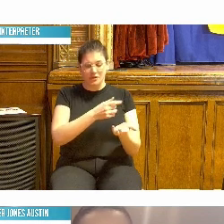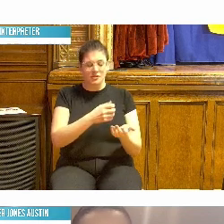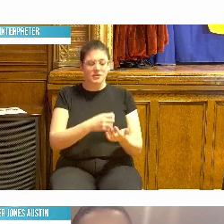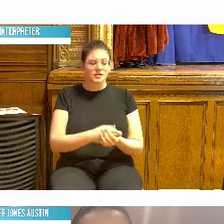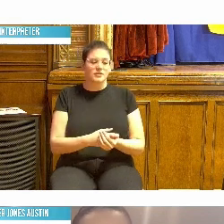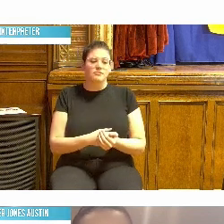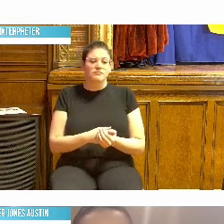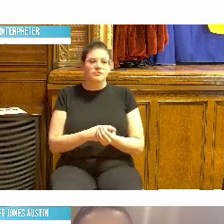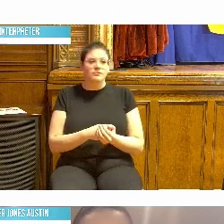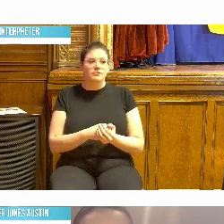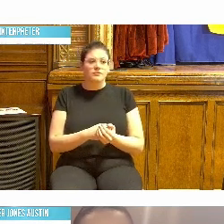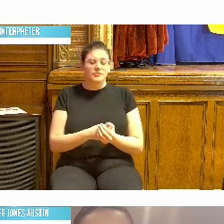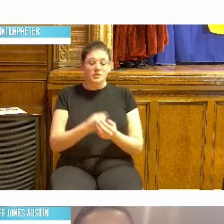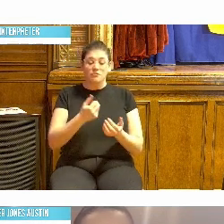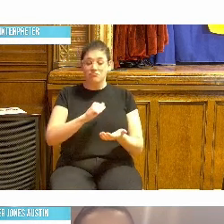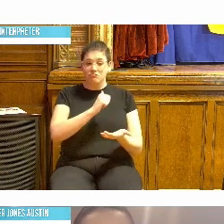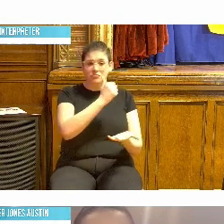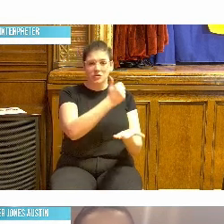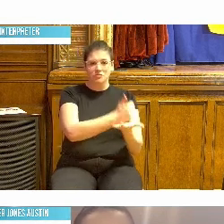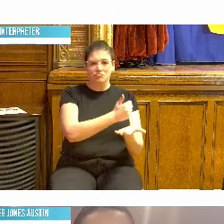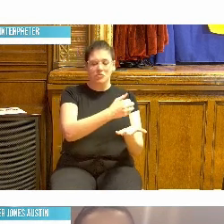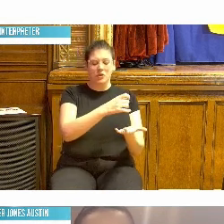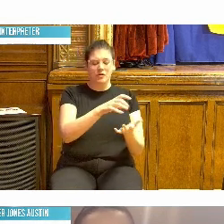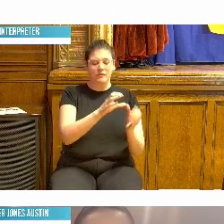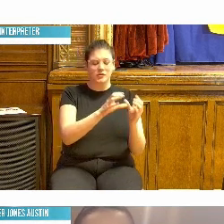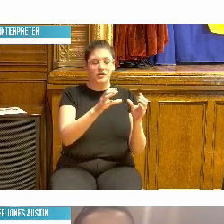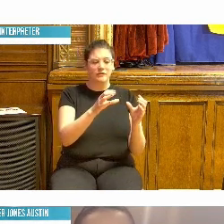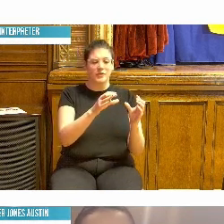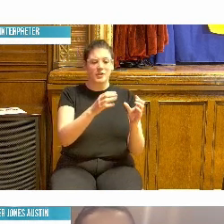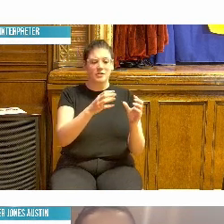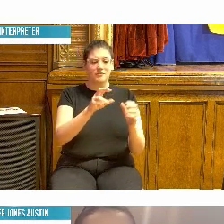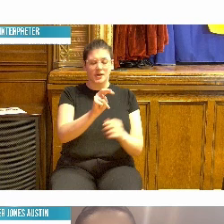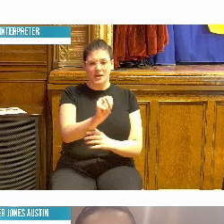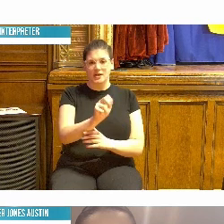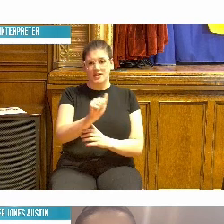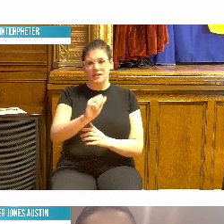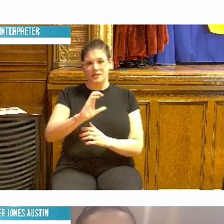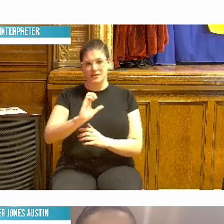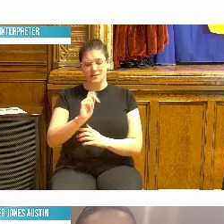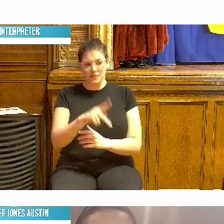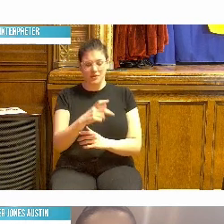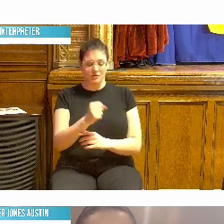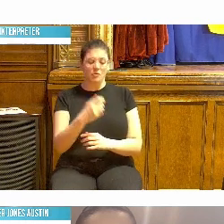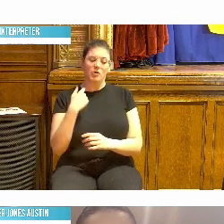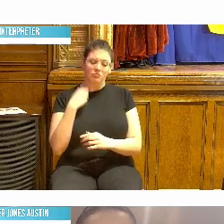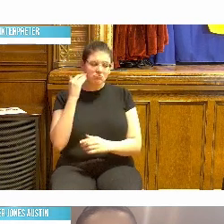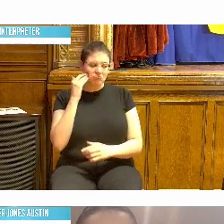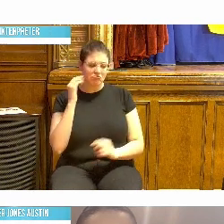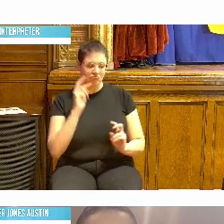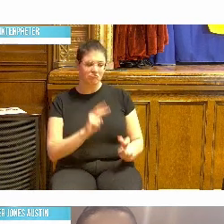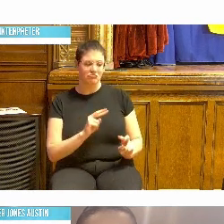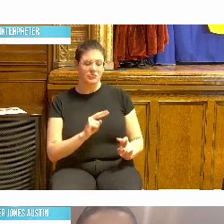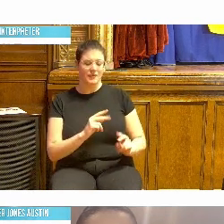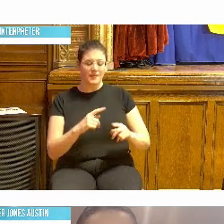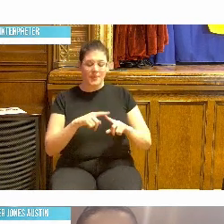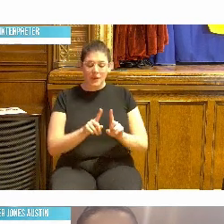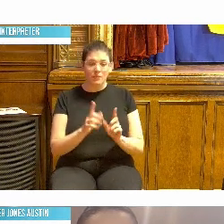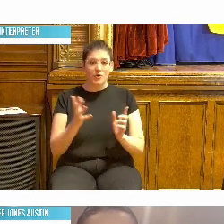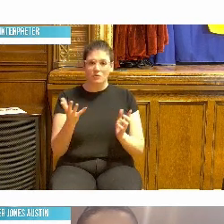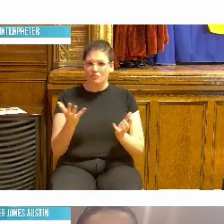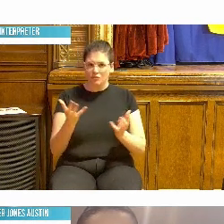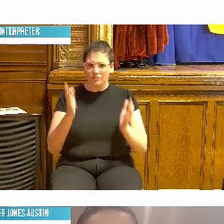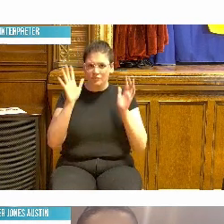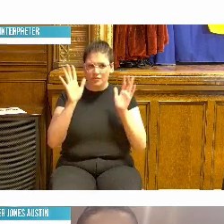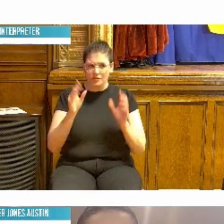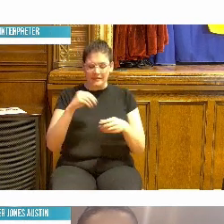the National African American Reparations Commission, so I'm very, very familiar with it. And what was so stunning about our research in that